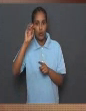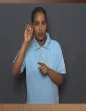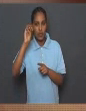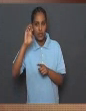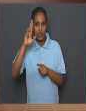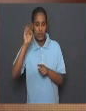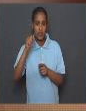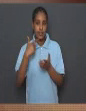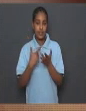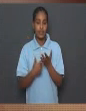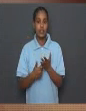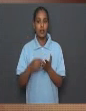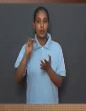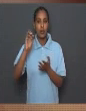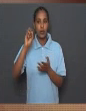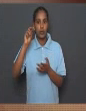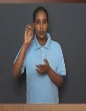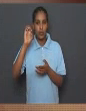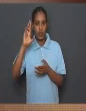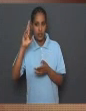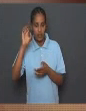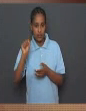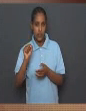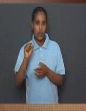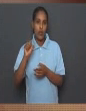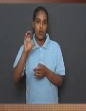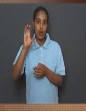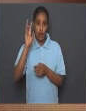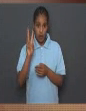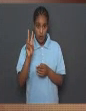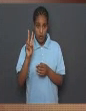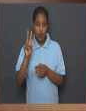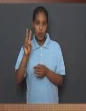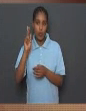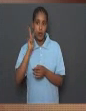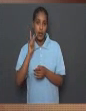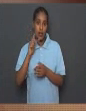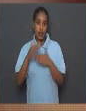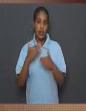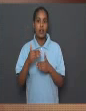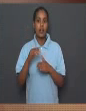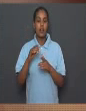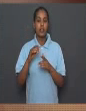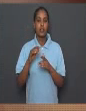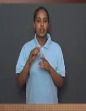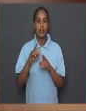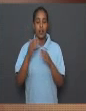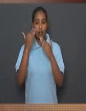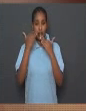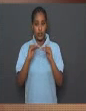These monomers can be copolymerized to yield a wide range of